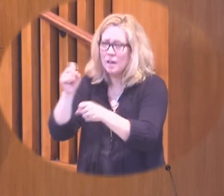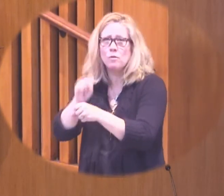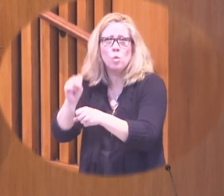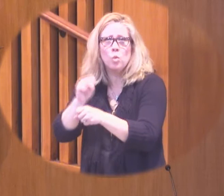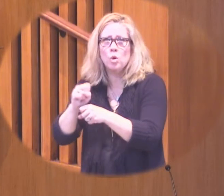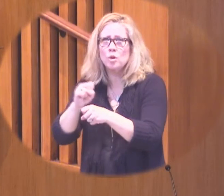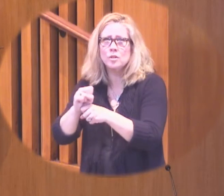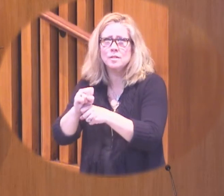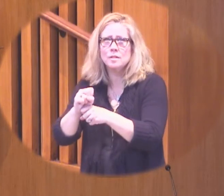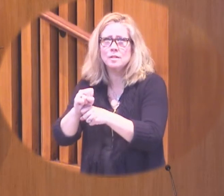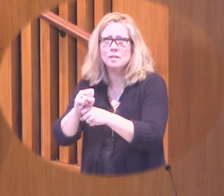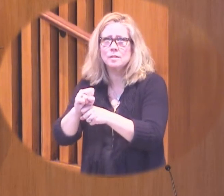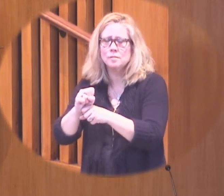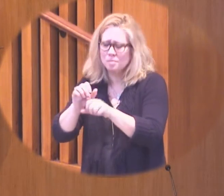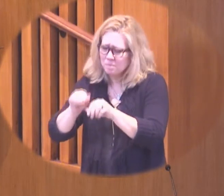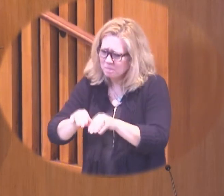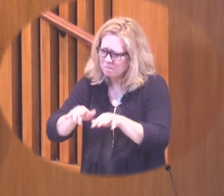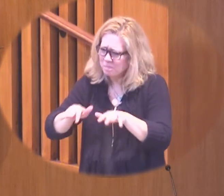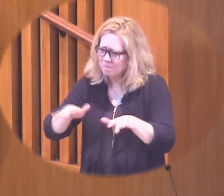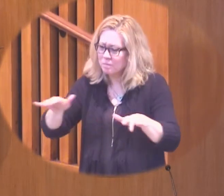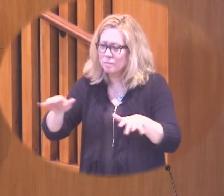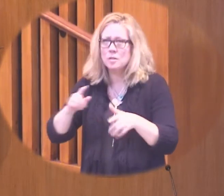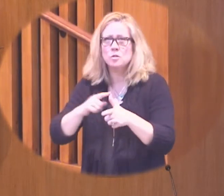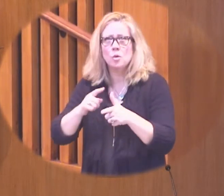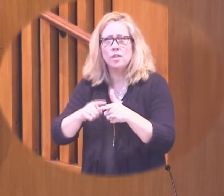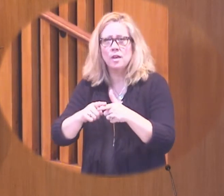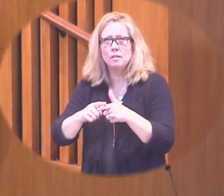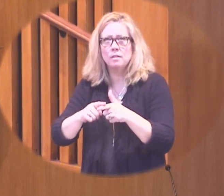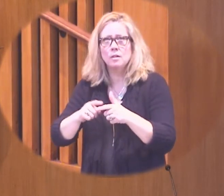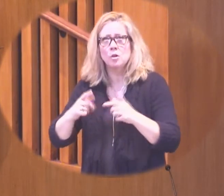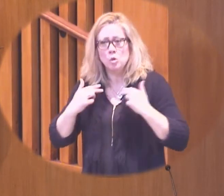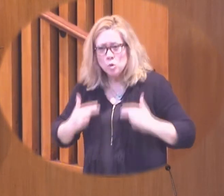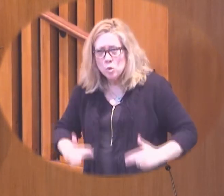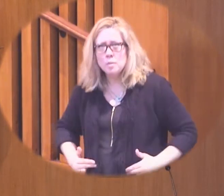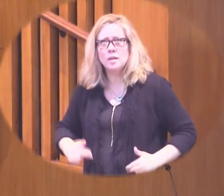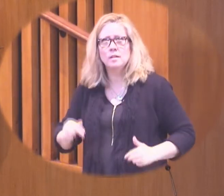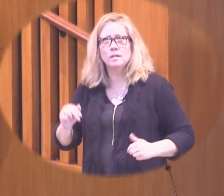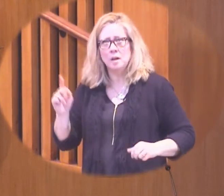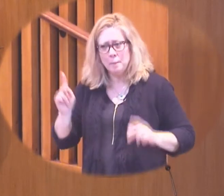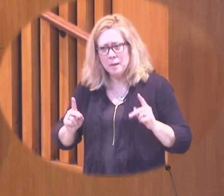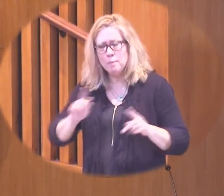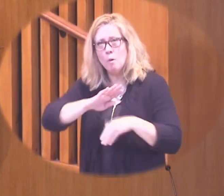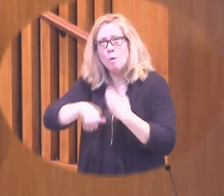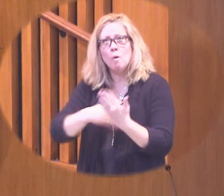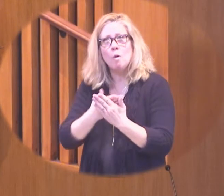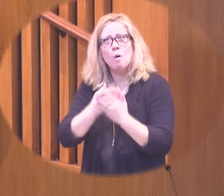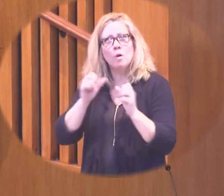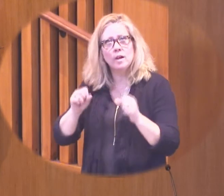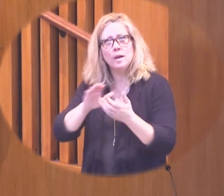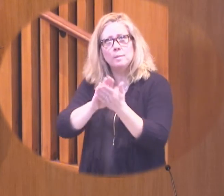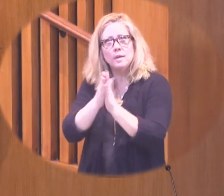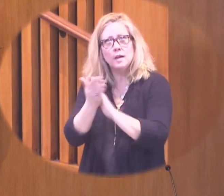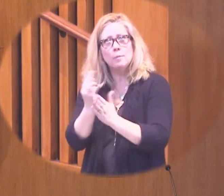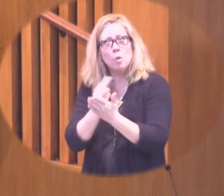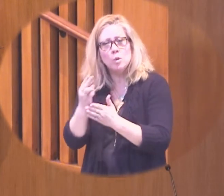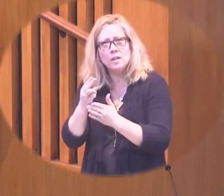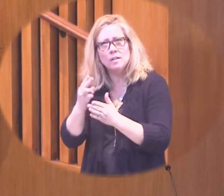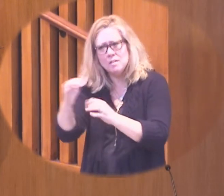so that the human race may become holy, just as you yourself are